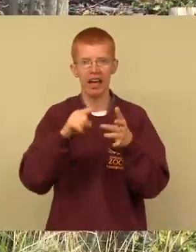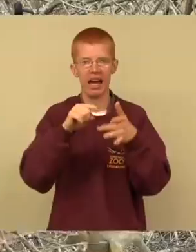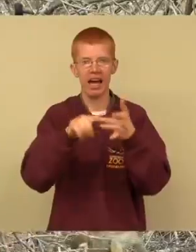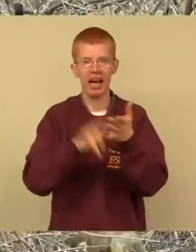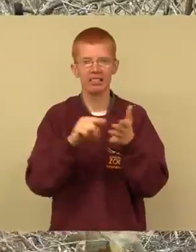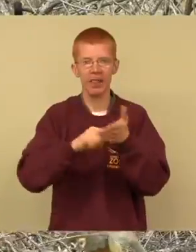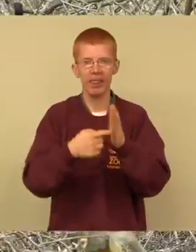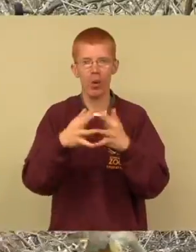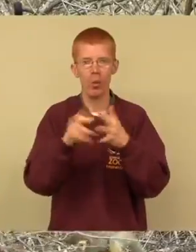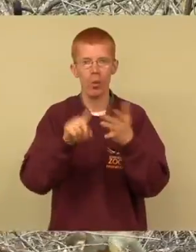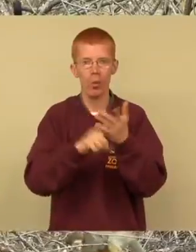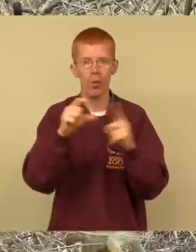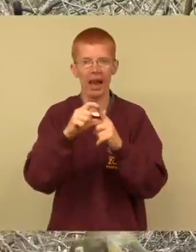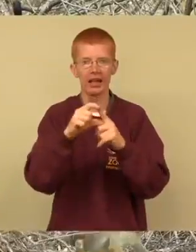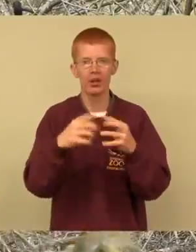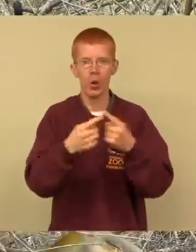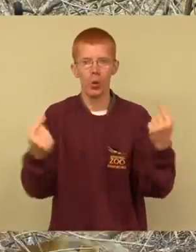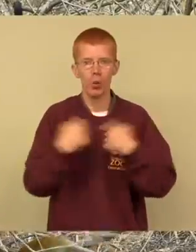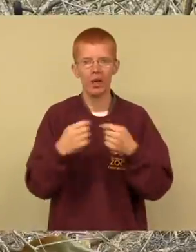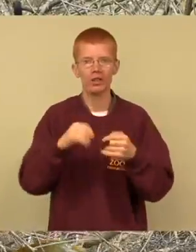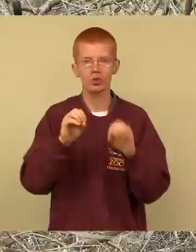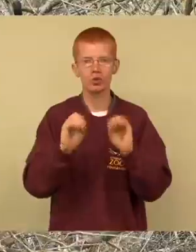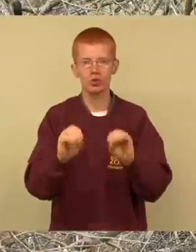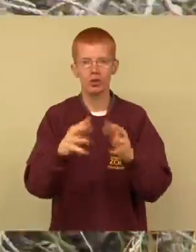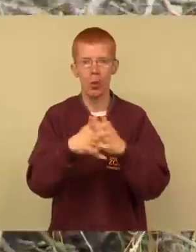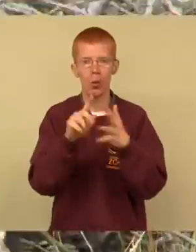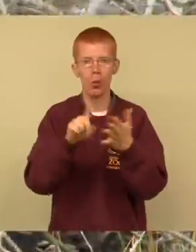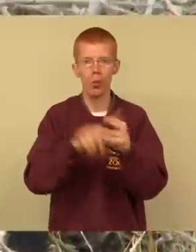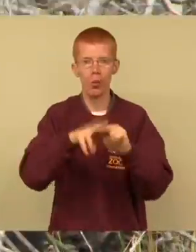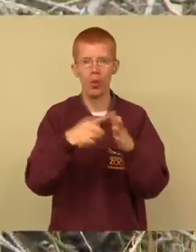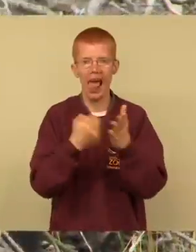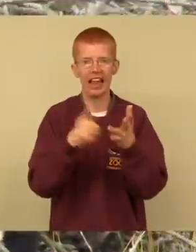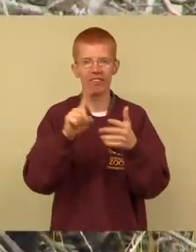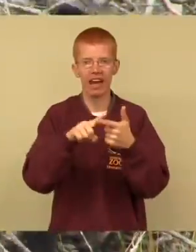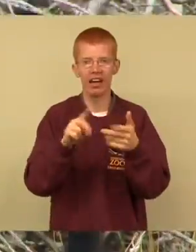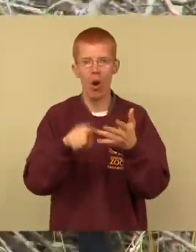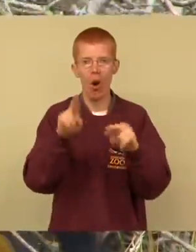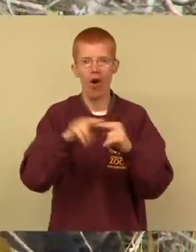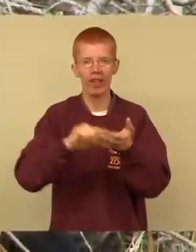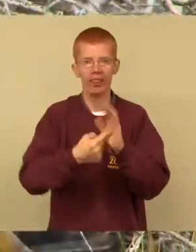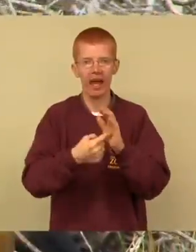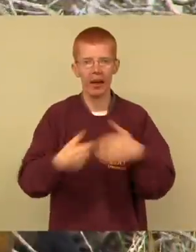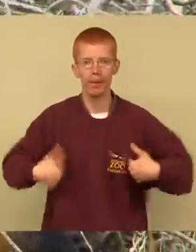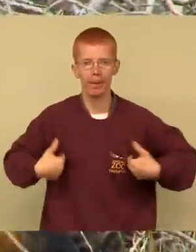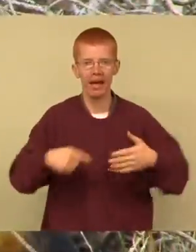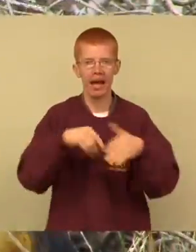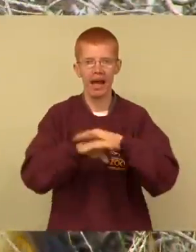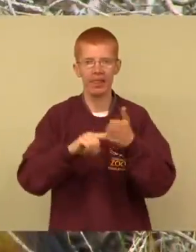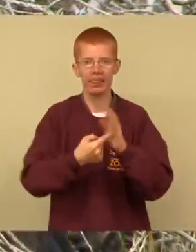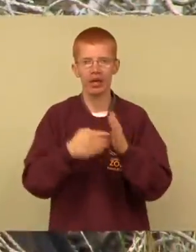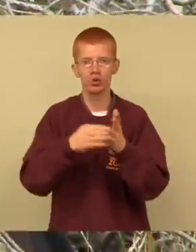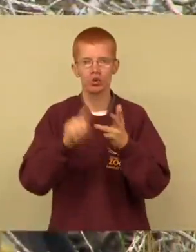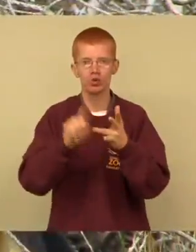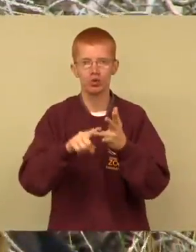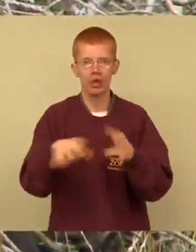monkeys naturally associate in the wild. We're studying the welfare of these two species in the captive environment to